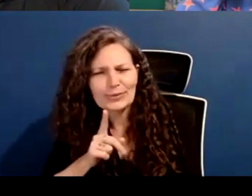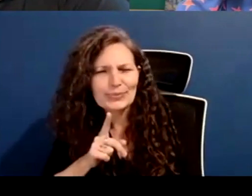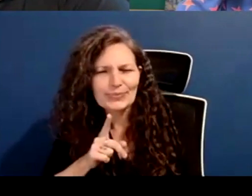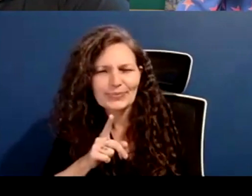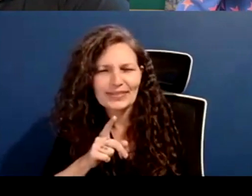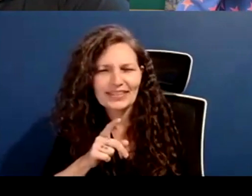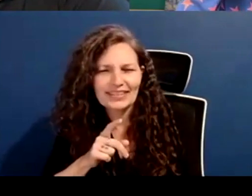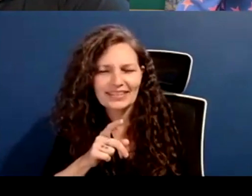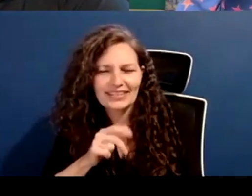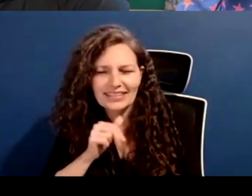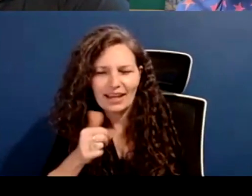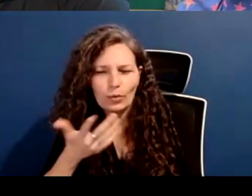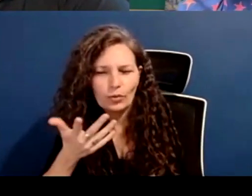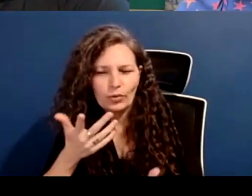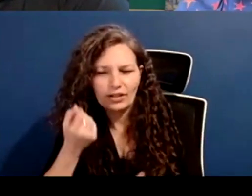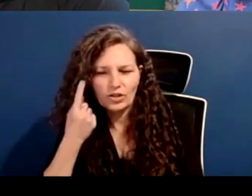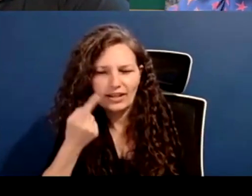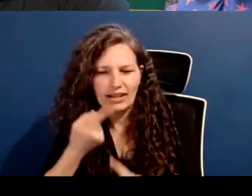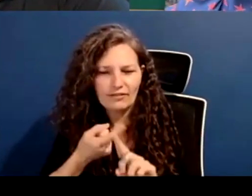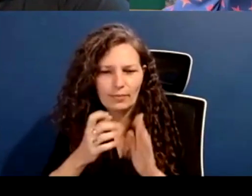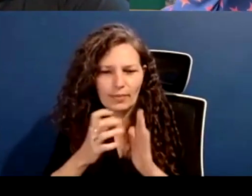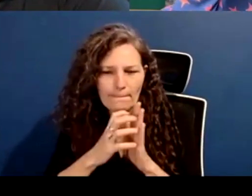passage.